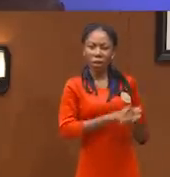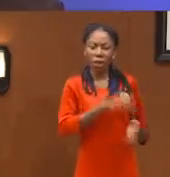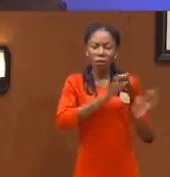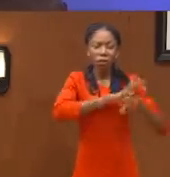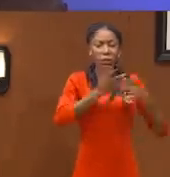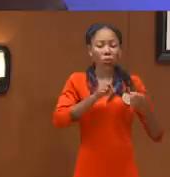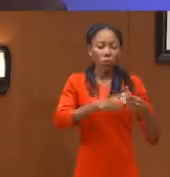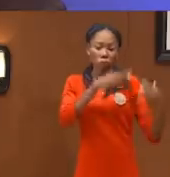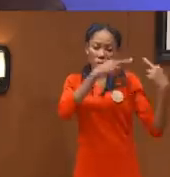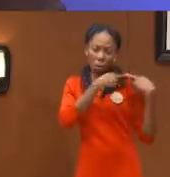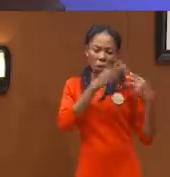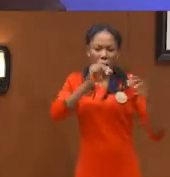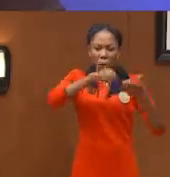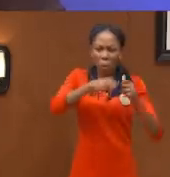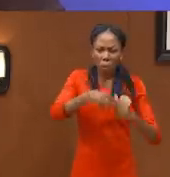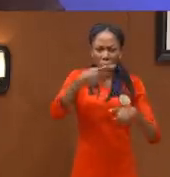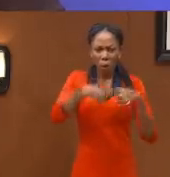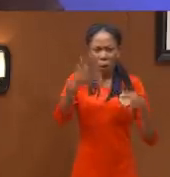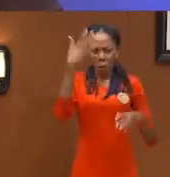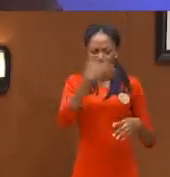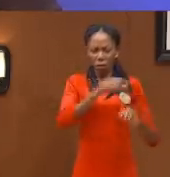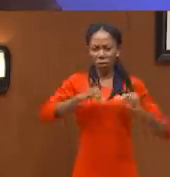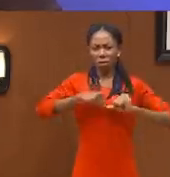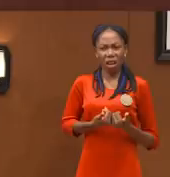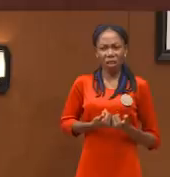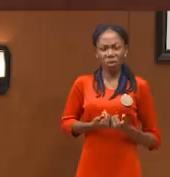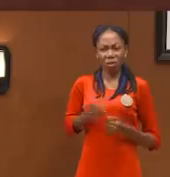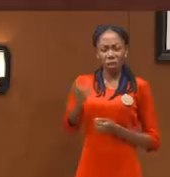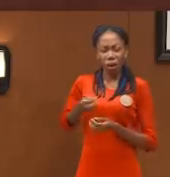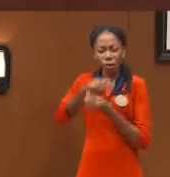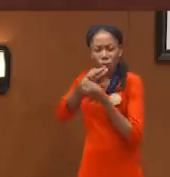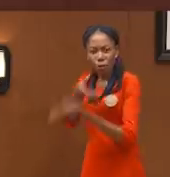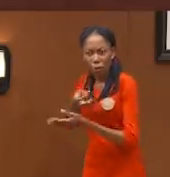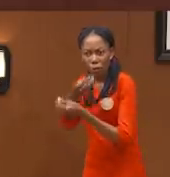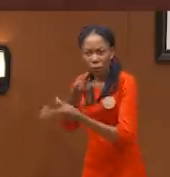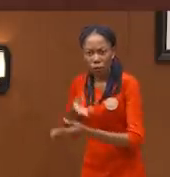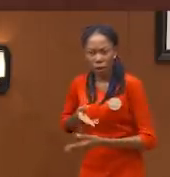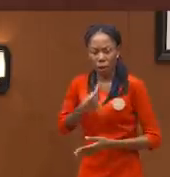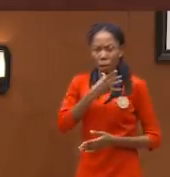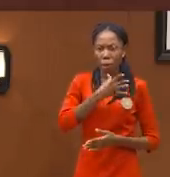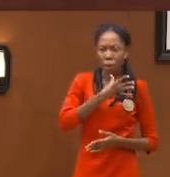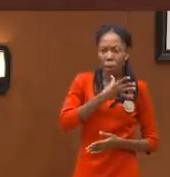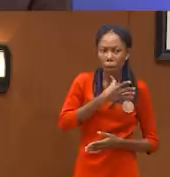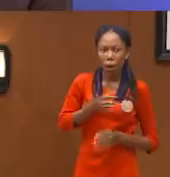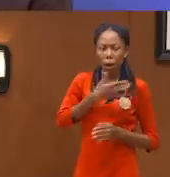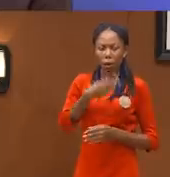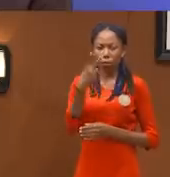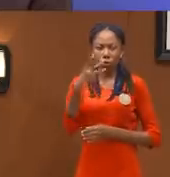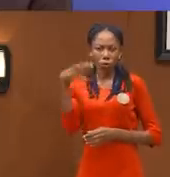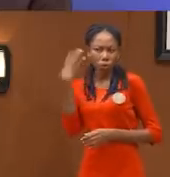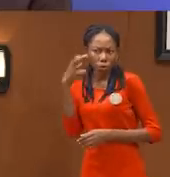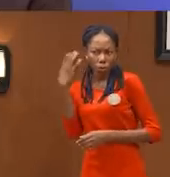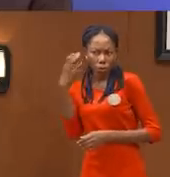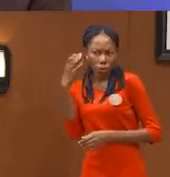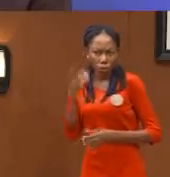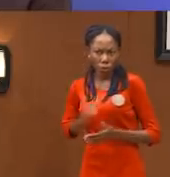your responsibilities, denying the child. Okay, I had to start work February.